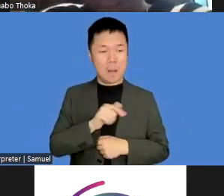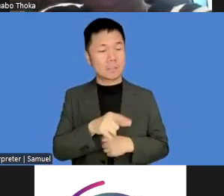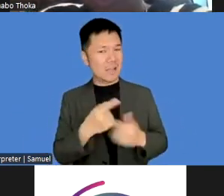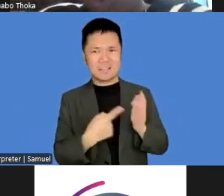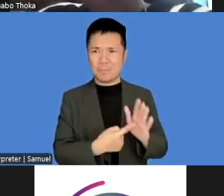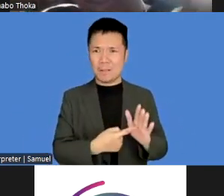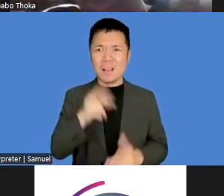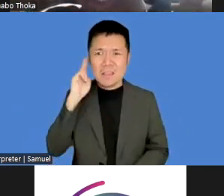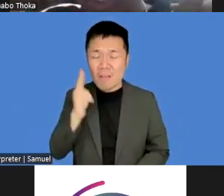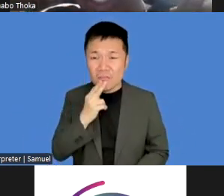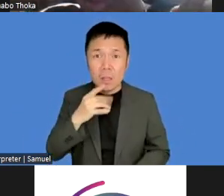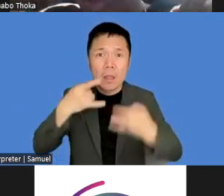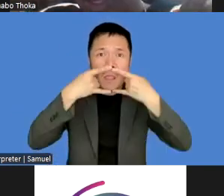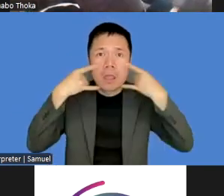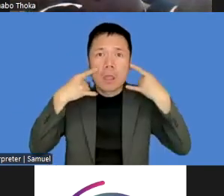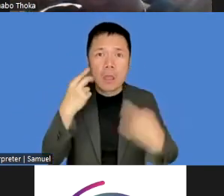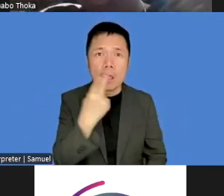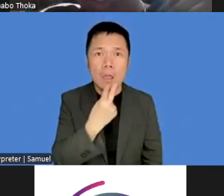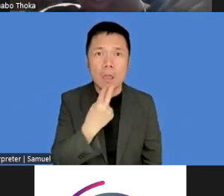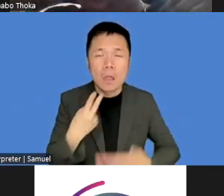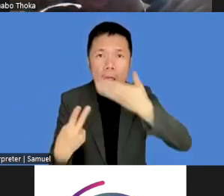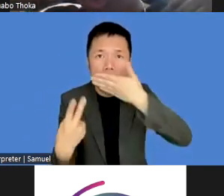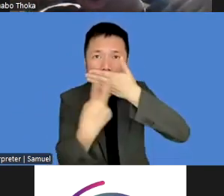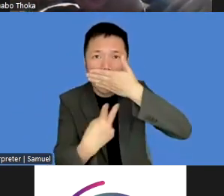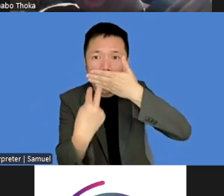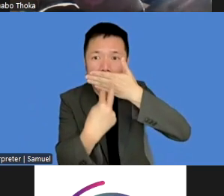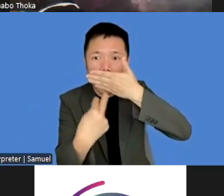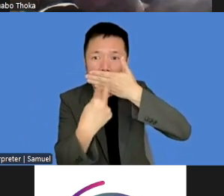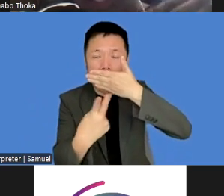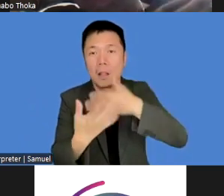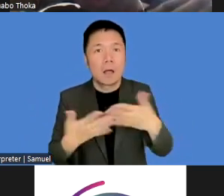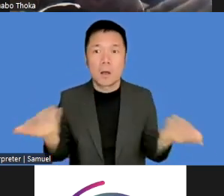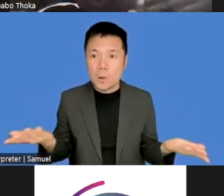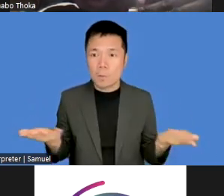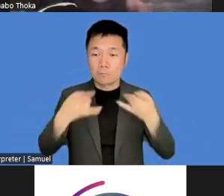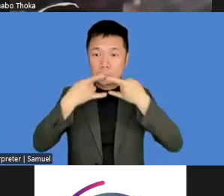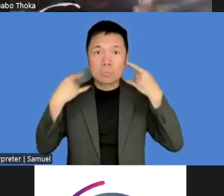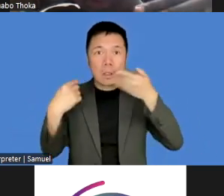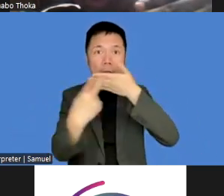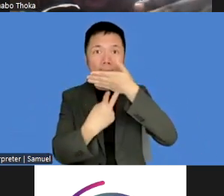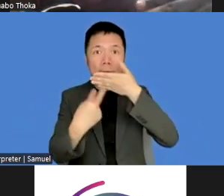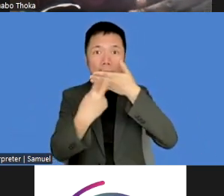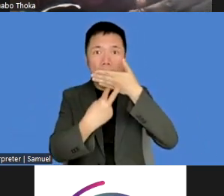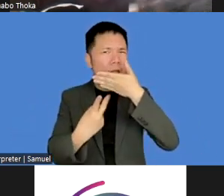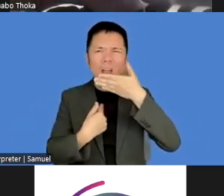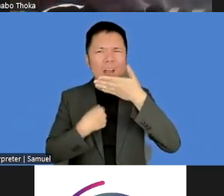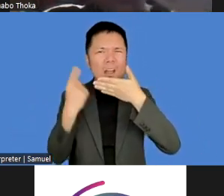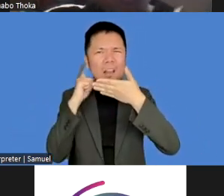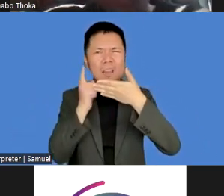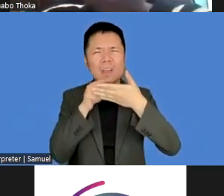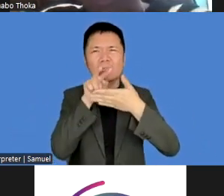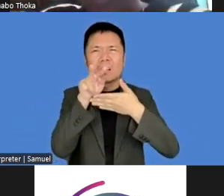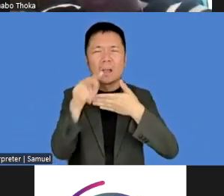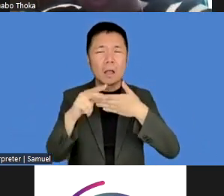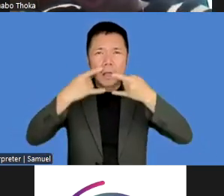deaf learners who lip read and for whom cloth face masks would make it impossible for them to communicate